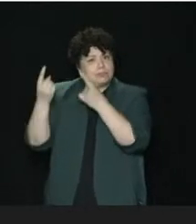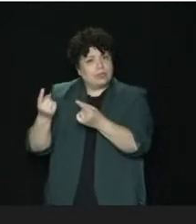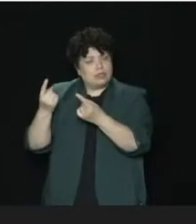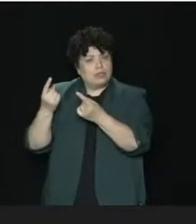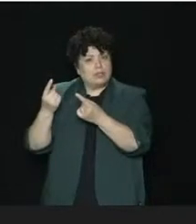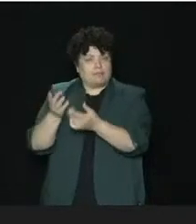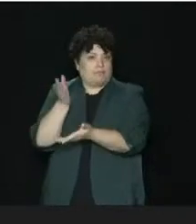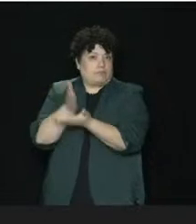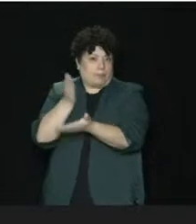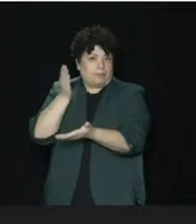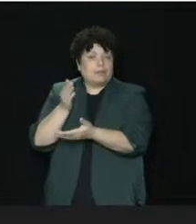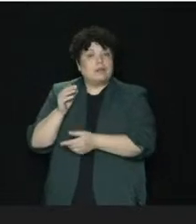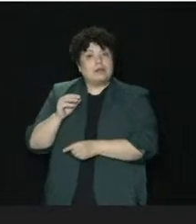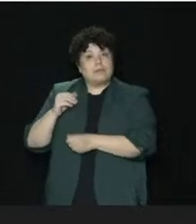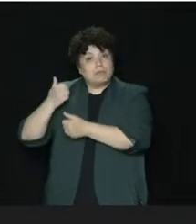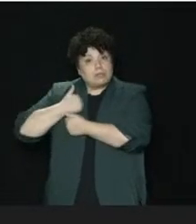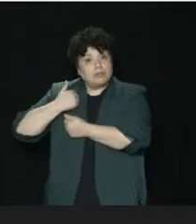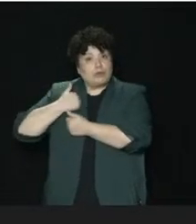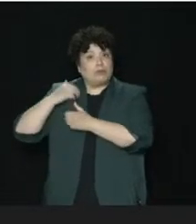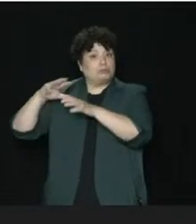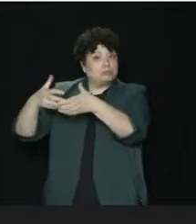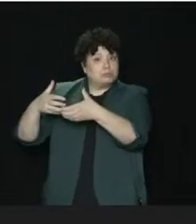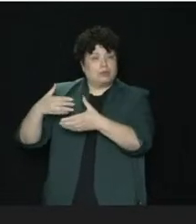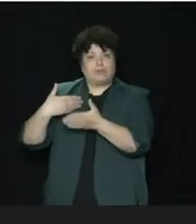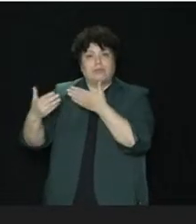long in our military and in other institutions.